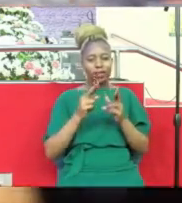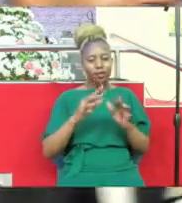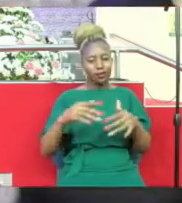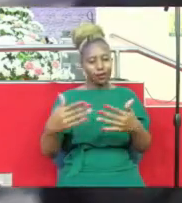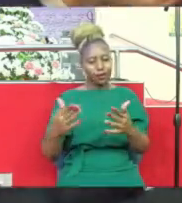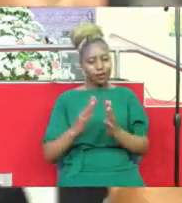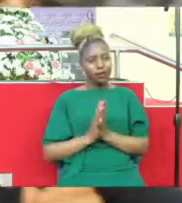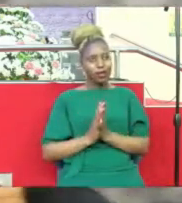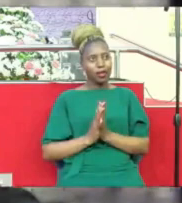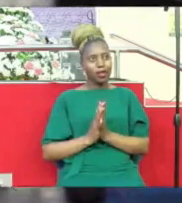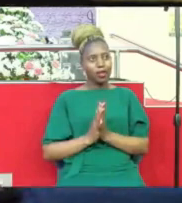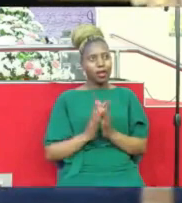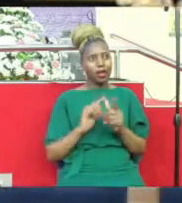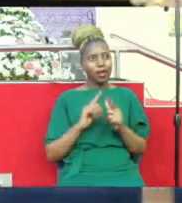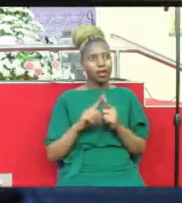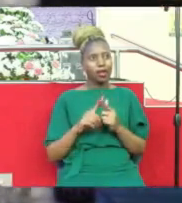and he had all organs.